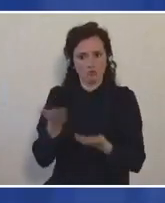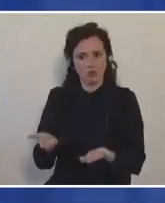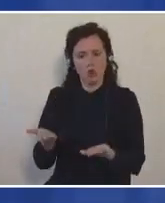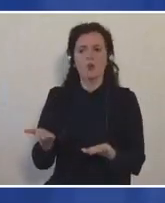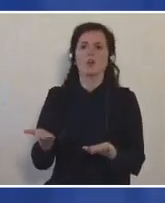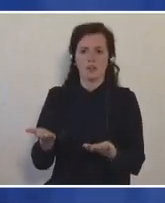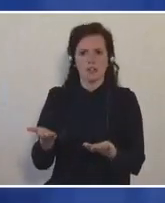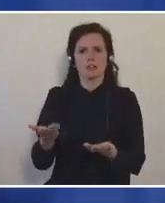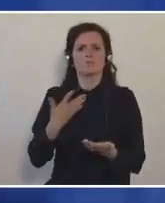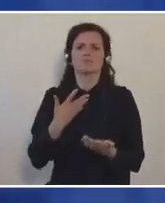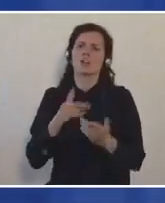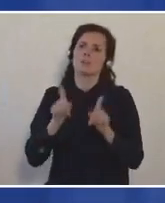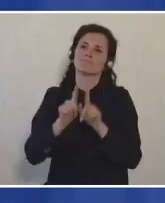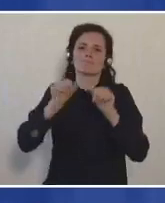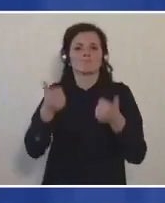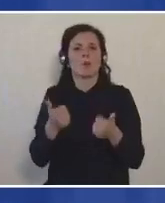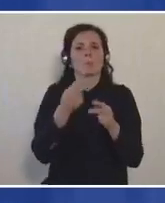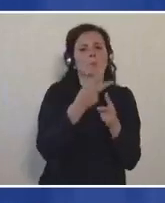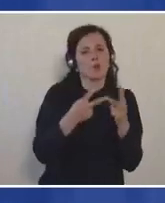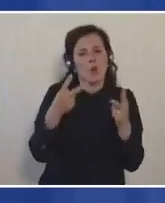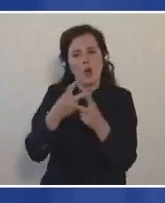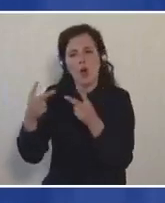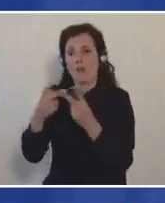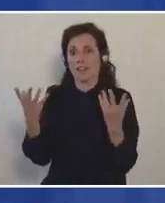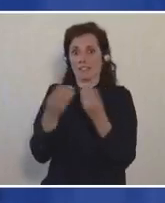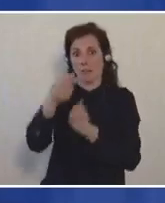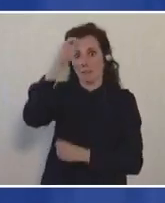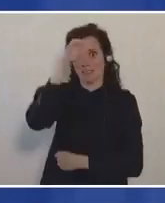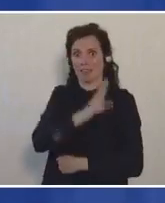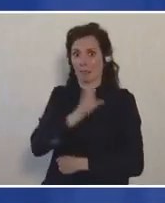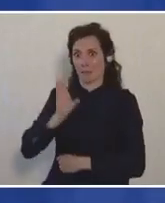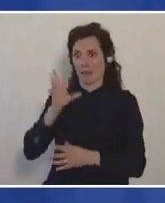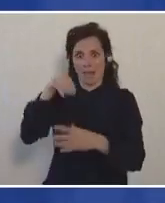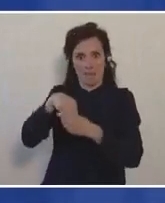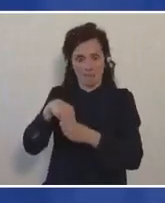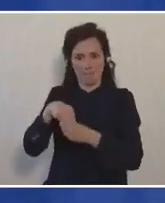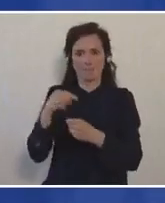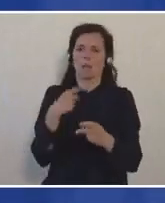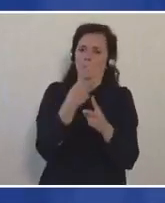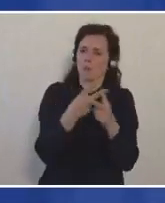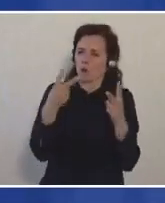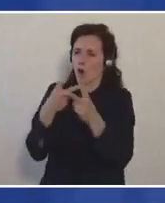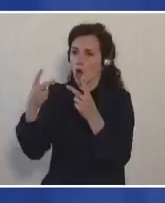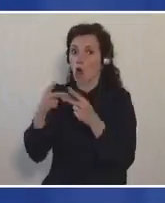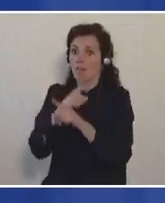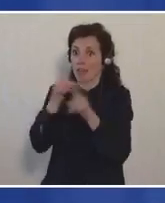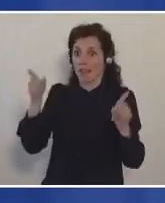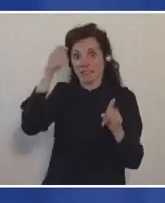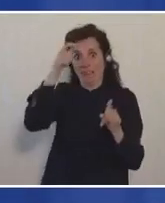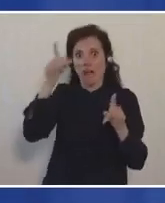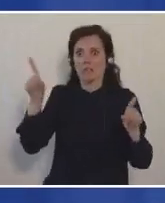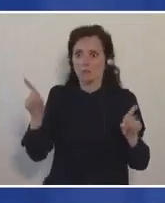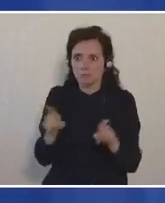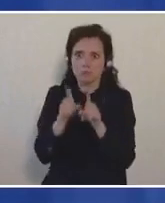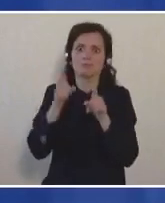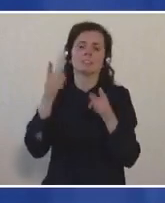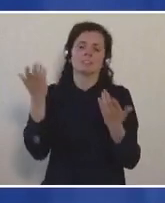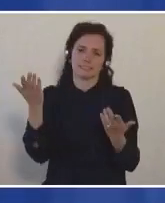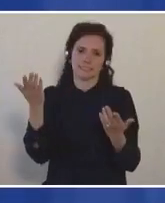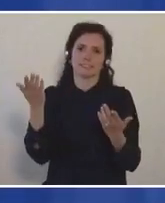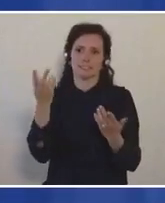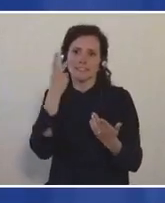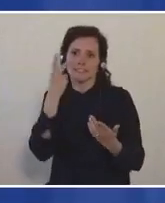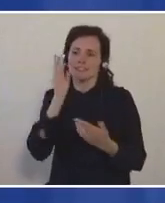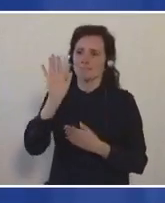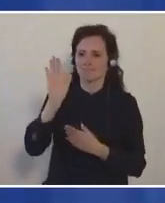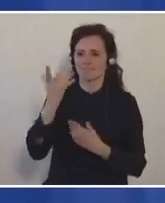must say that member states have to do their homework on the technical side, what data are concerned. So most of them are ready.